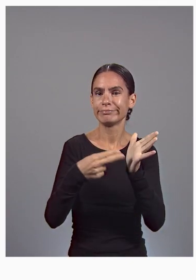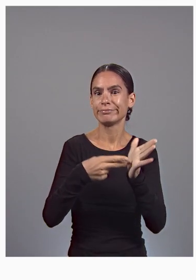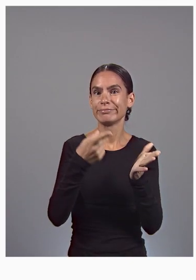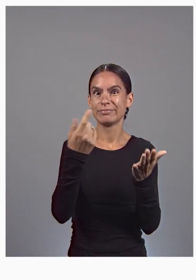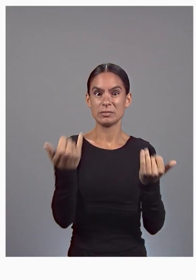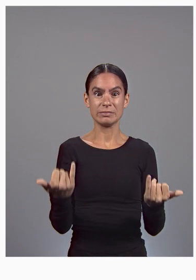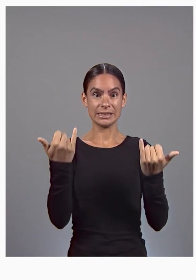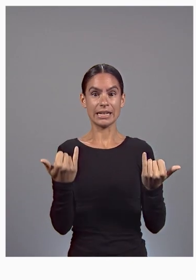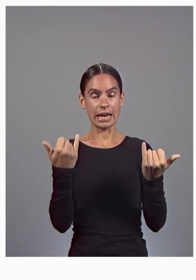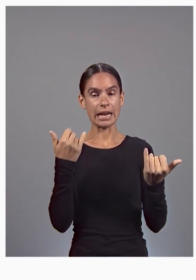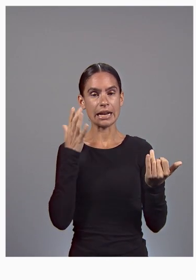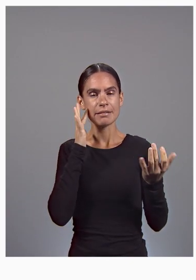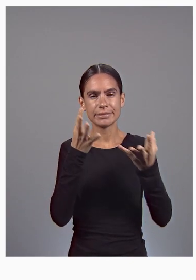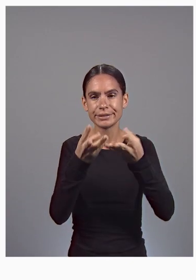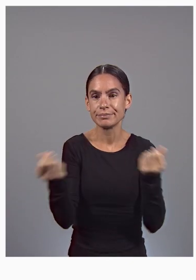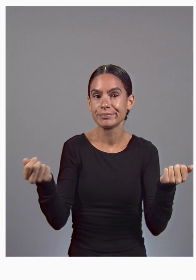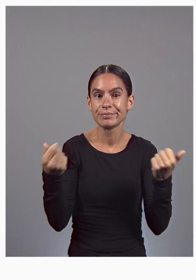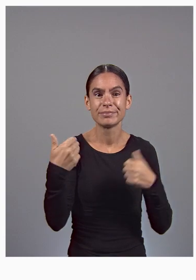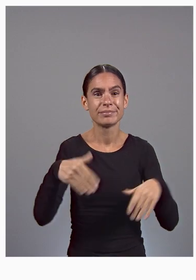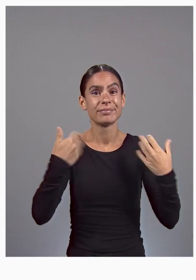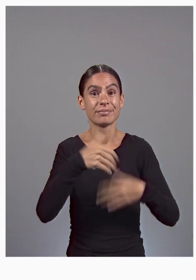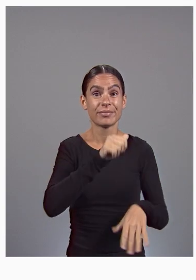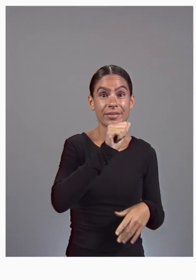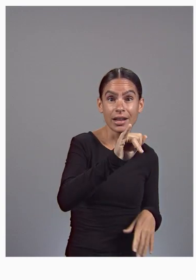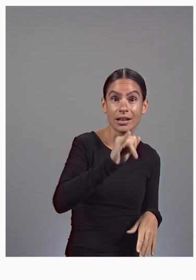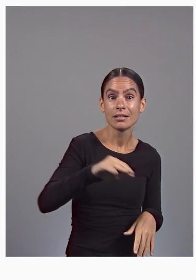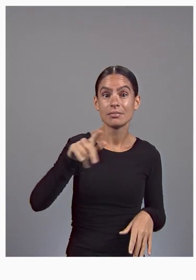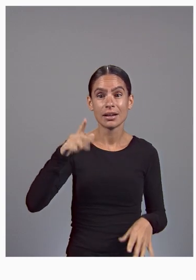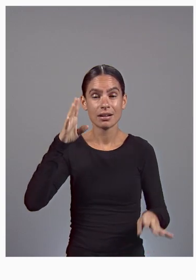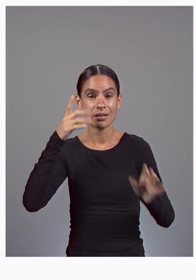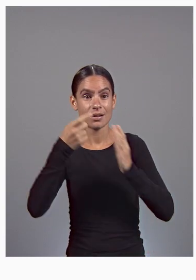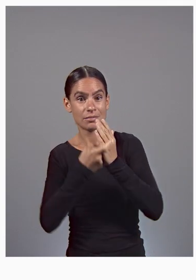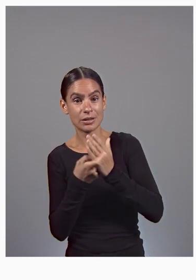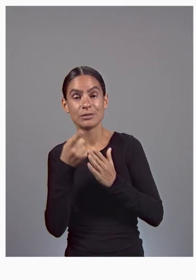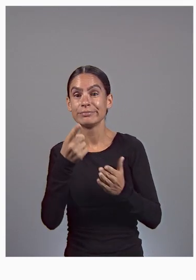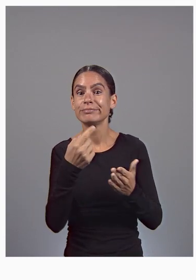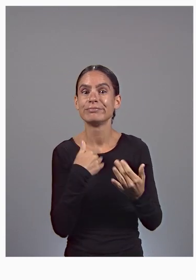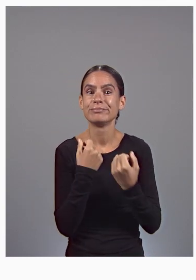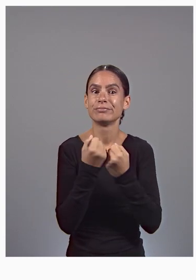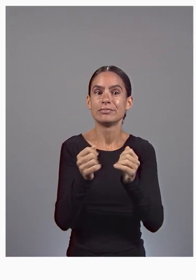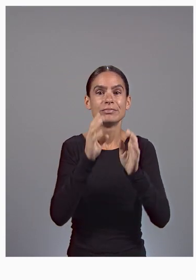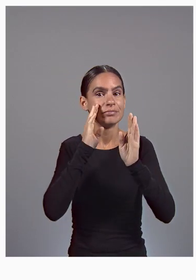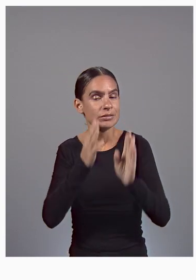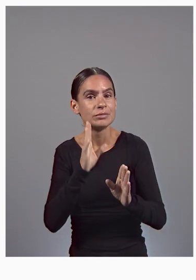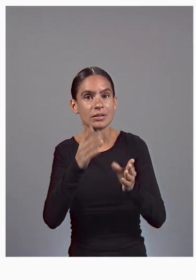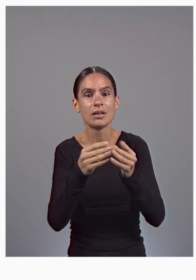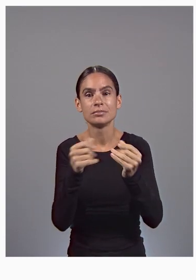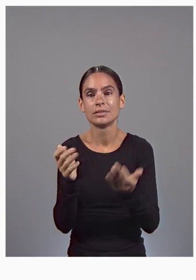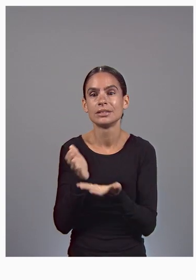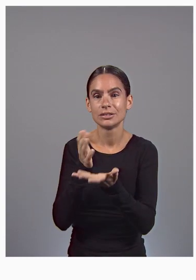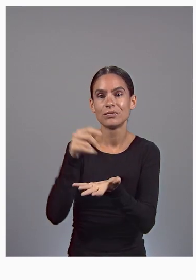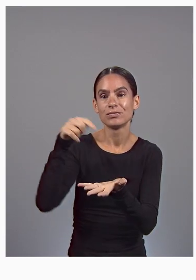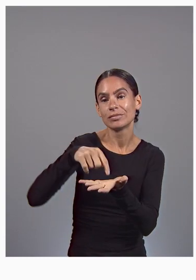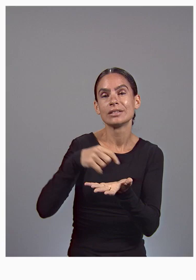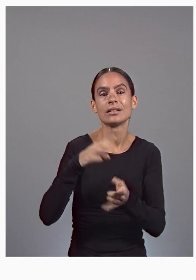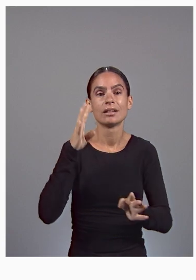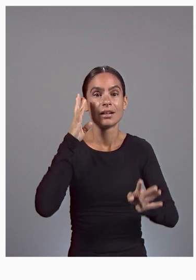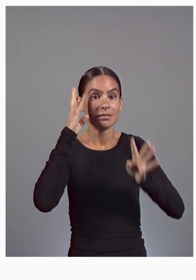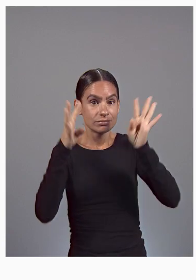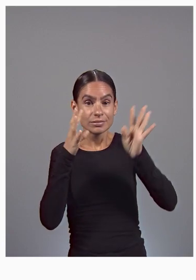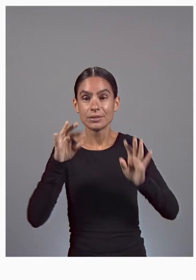and ML automation. And when you have freedom to focus on your solution delivery, the rate of innovation and customer benefits will only